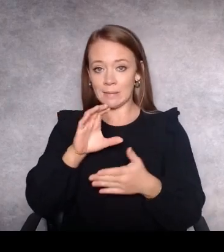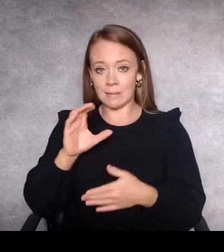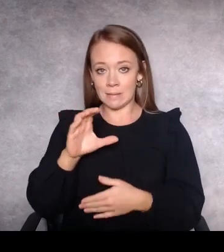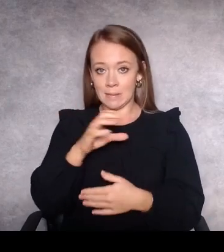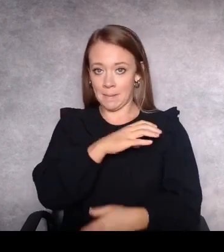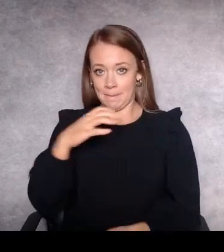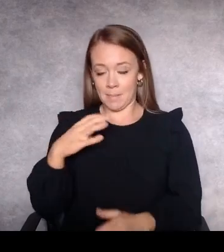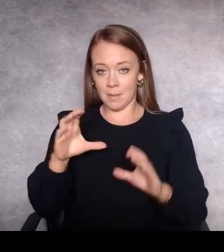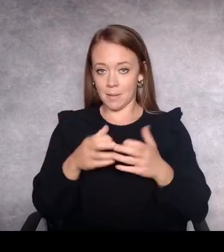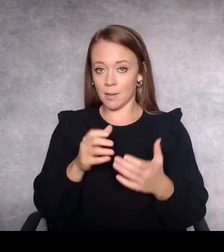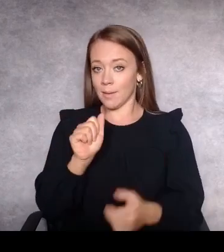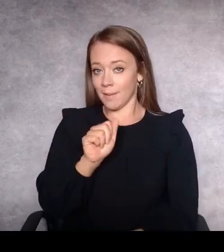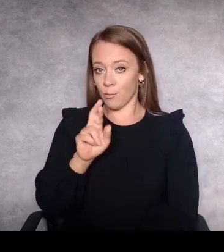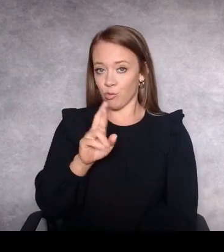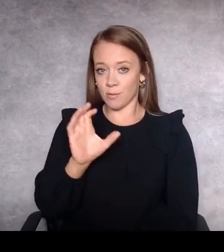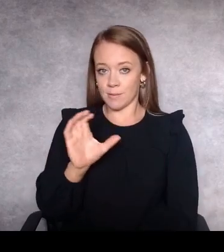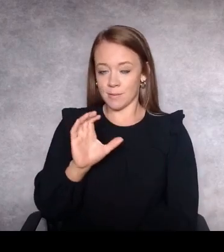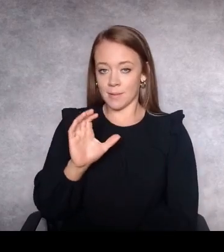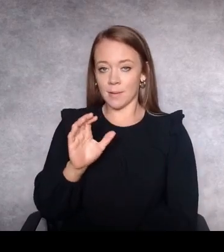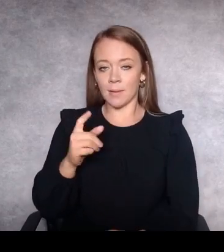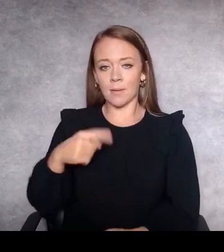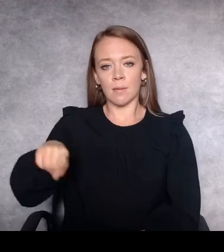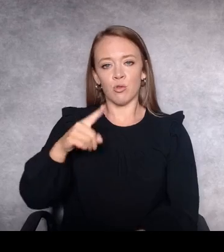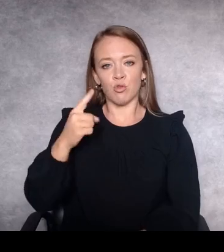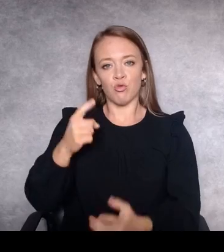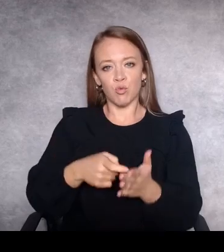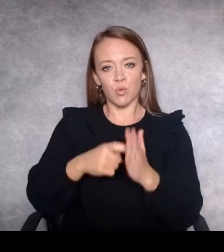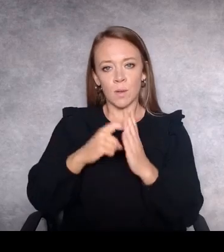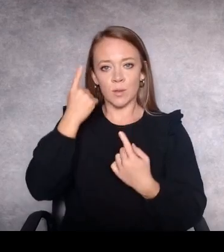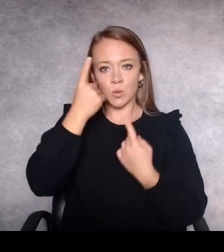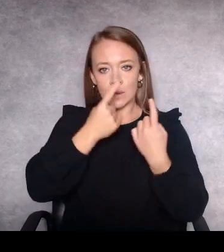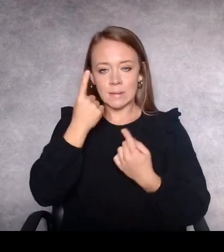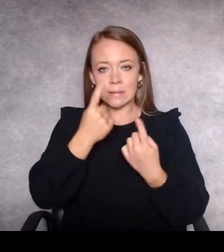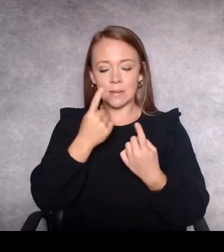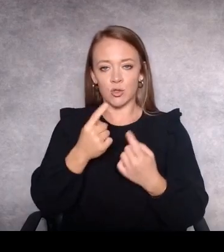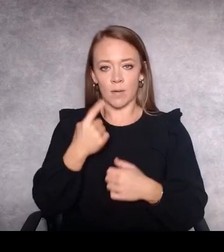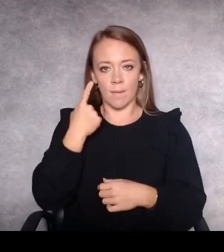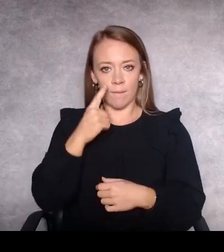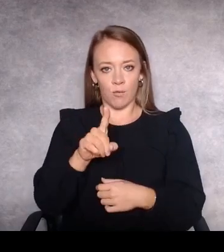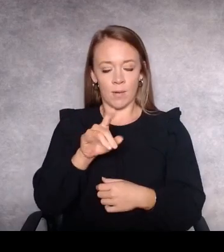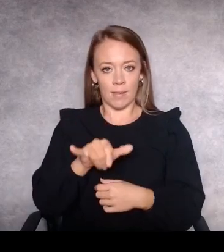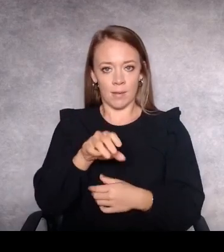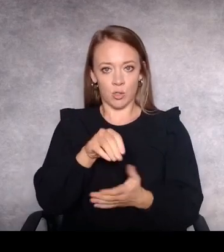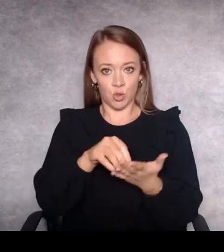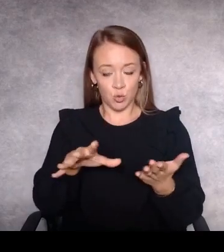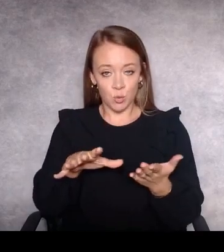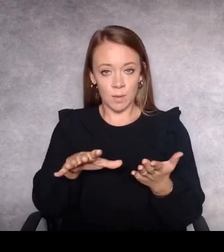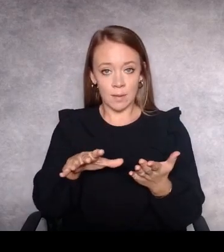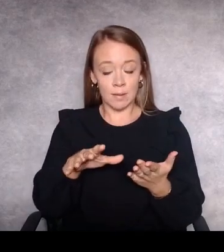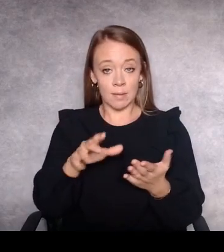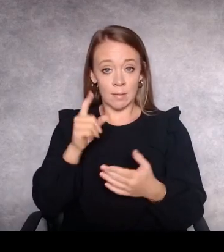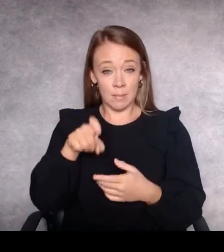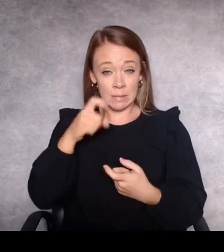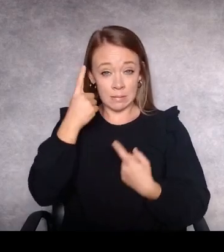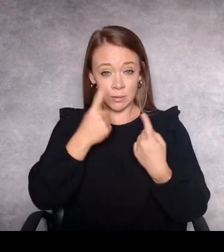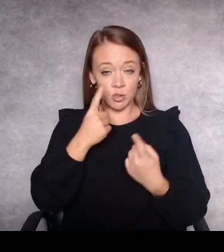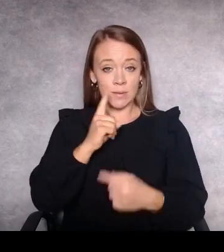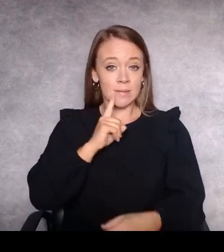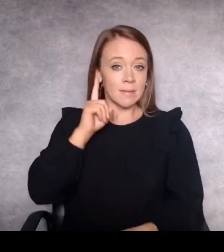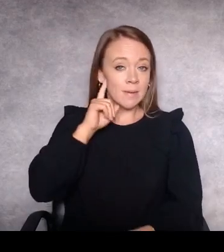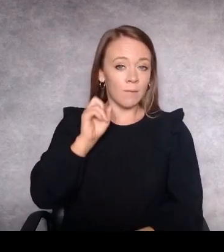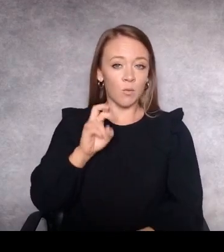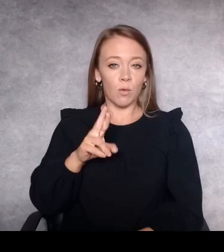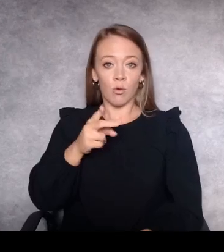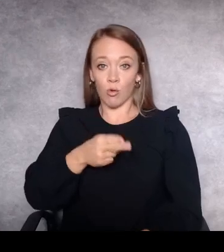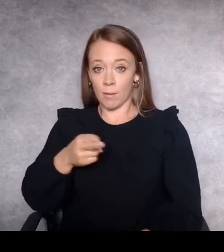or ARC, is required to consider, which is the child deaf or hard of hearing?